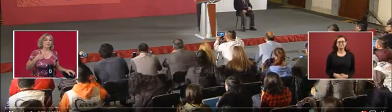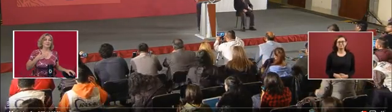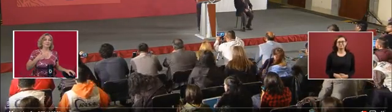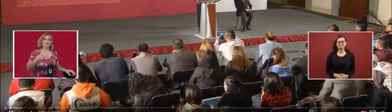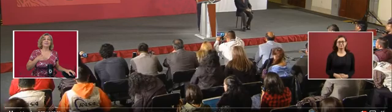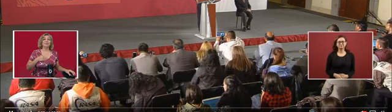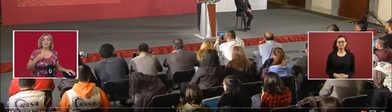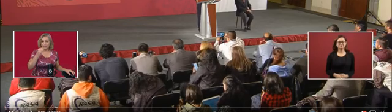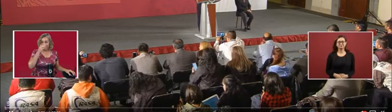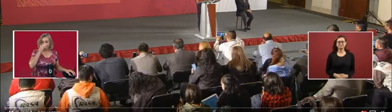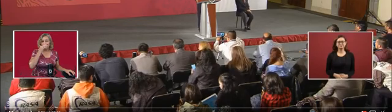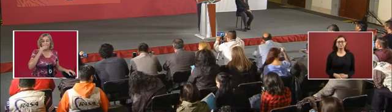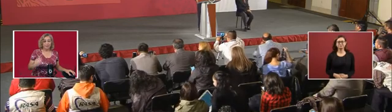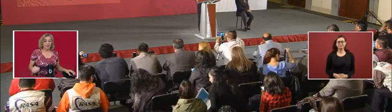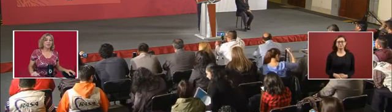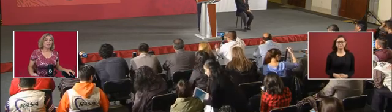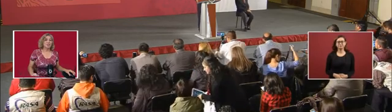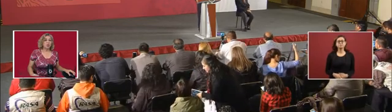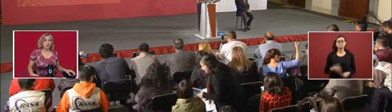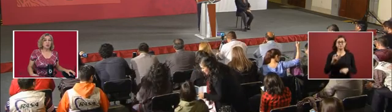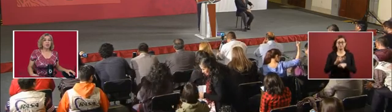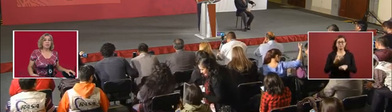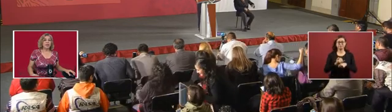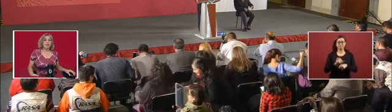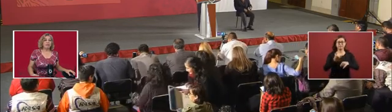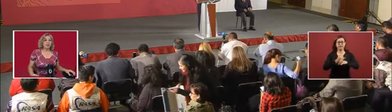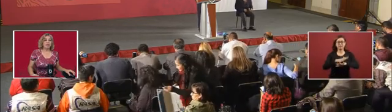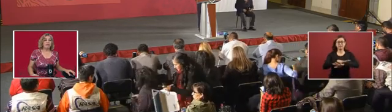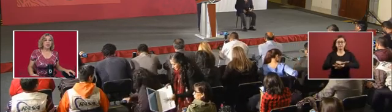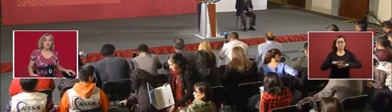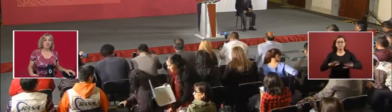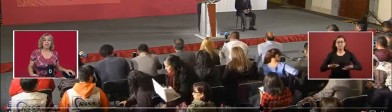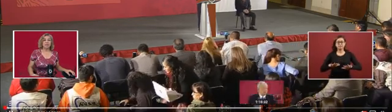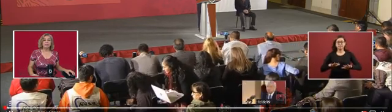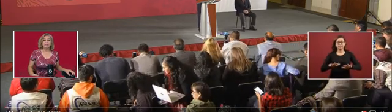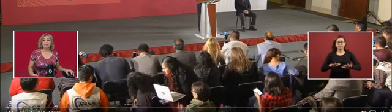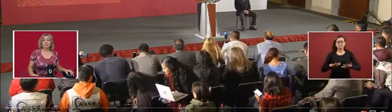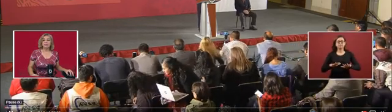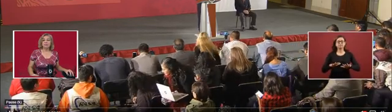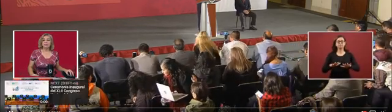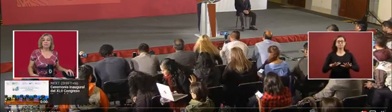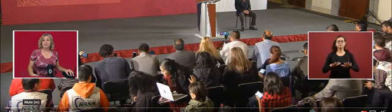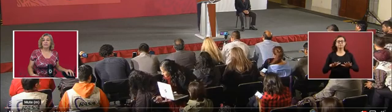Okay, so we're starting. El nombre es intrascendente, pero sepa.